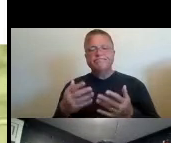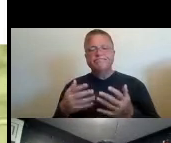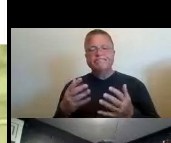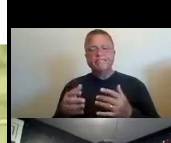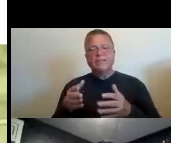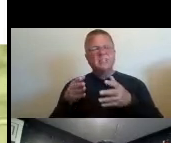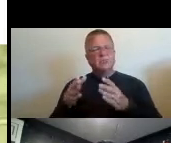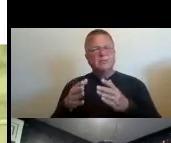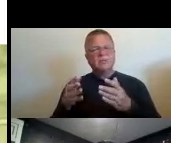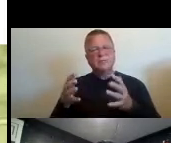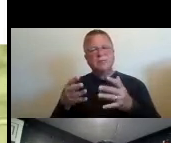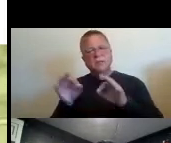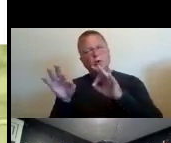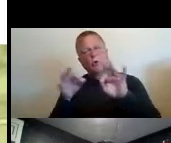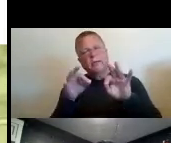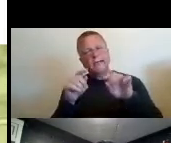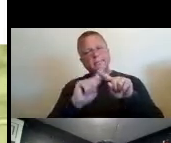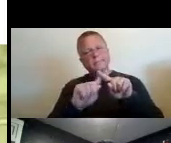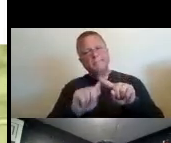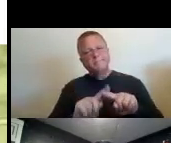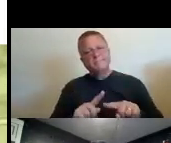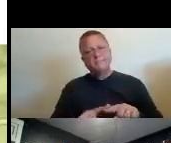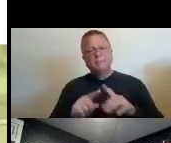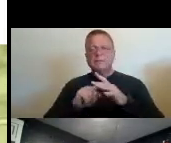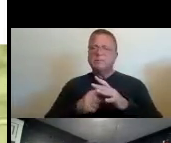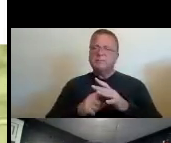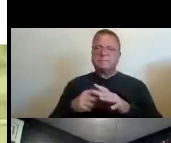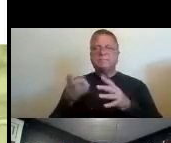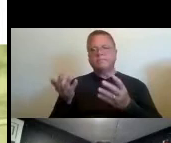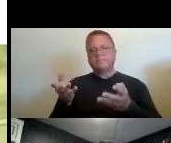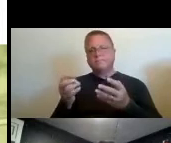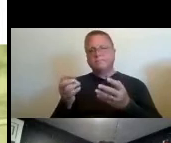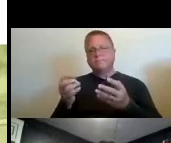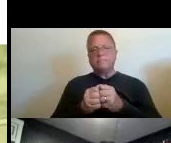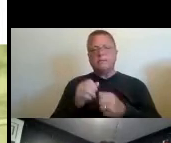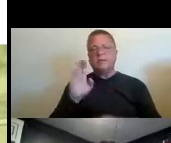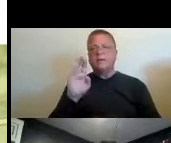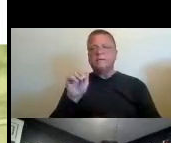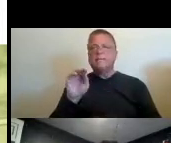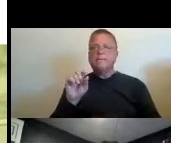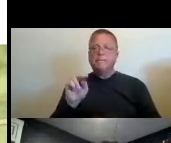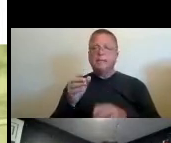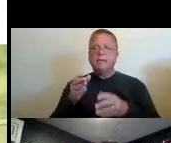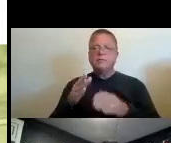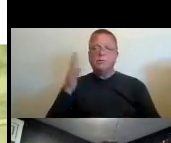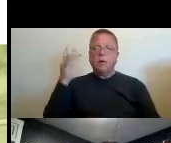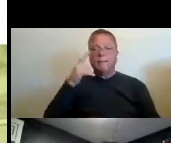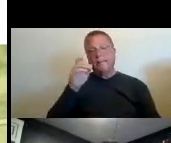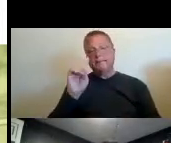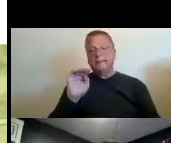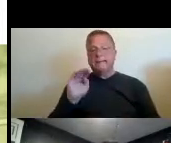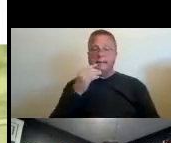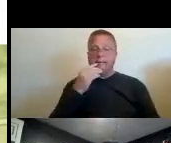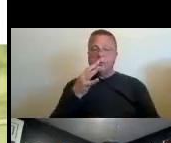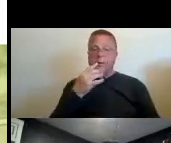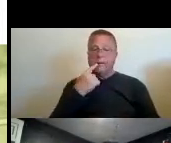streets that we can look at. So just beginning the conversation with Beacon Street, because as Kim mentioned, we have